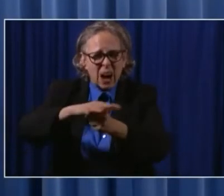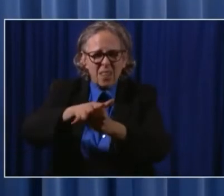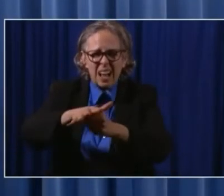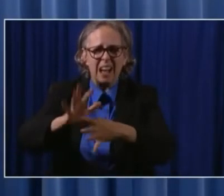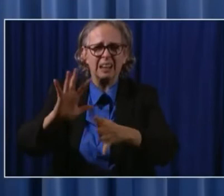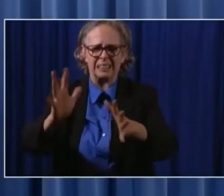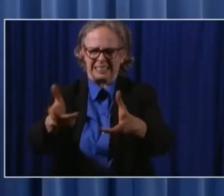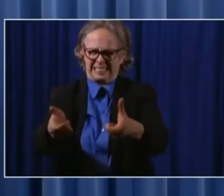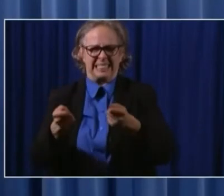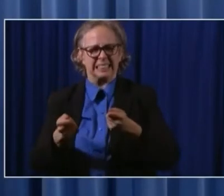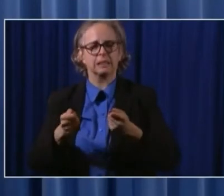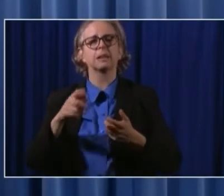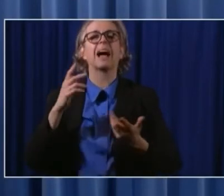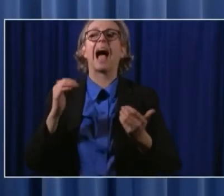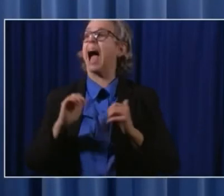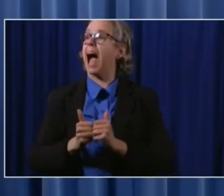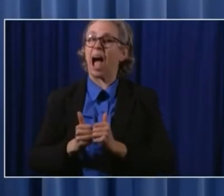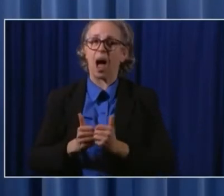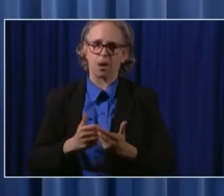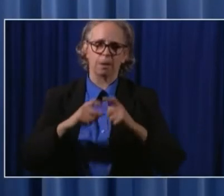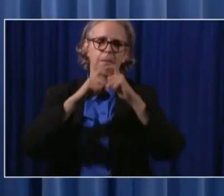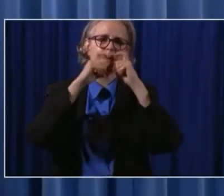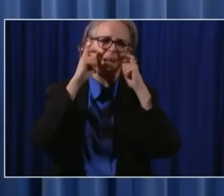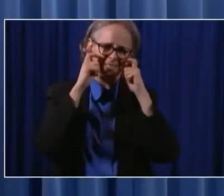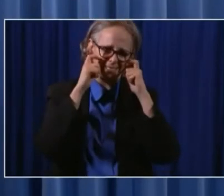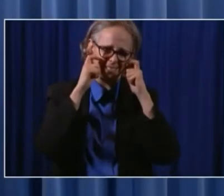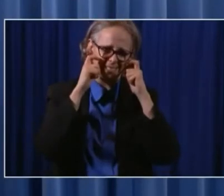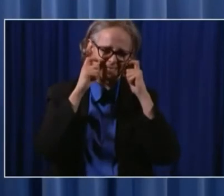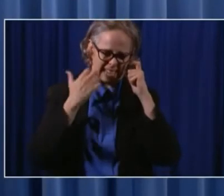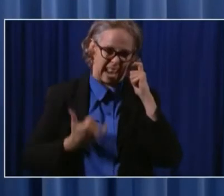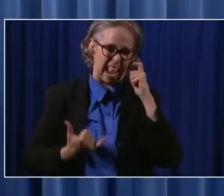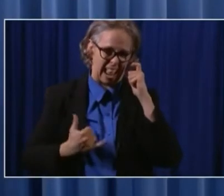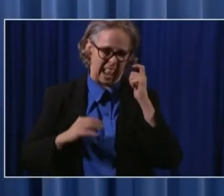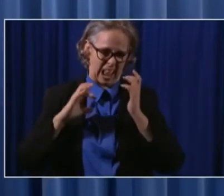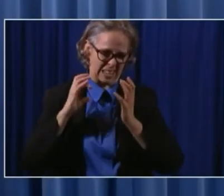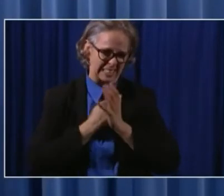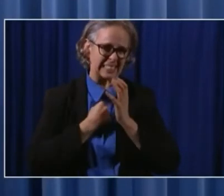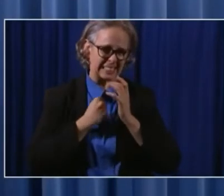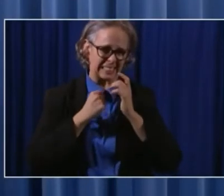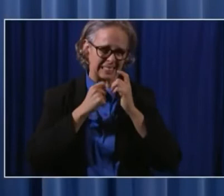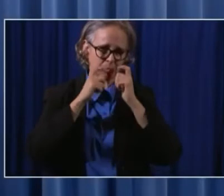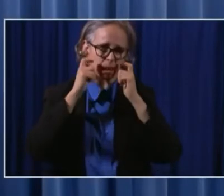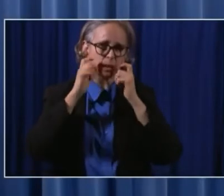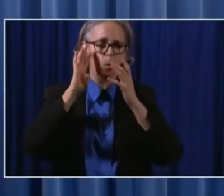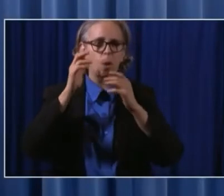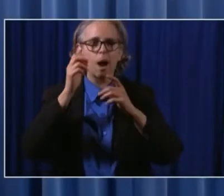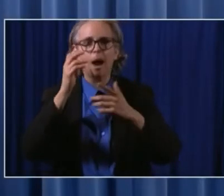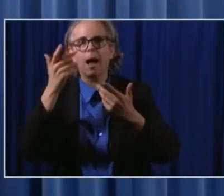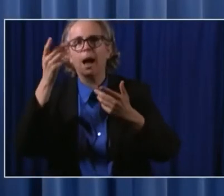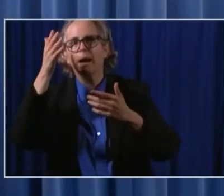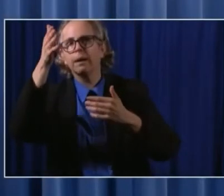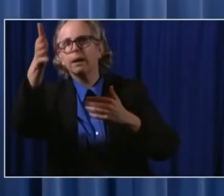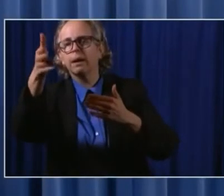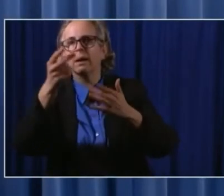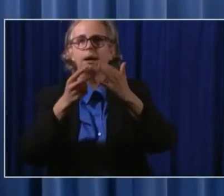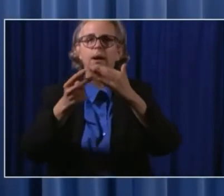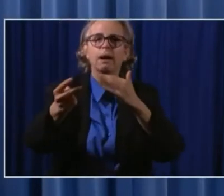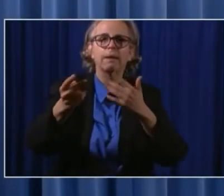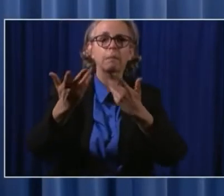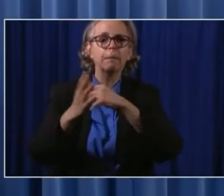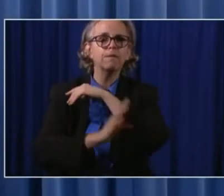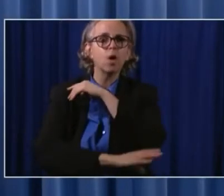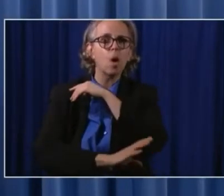in what our fall looks like. What we do between now and the next several weeks will determine what our fall is like. We all want kids